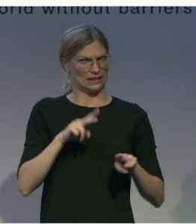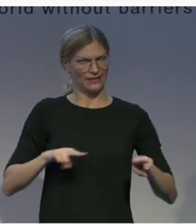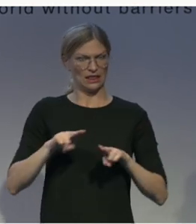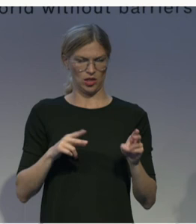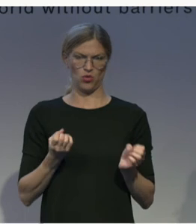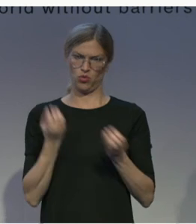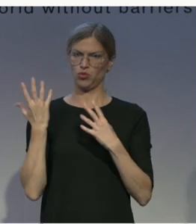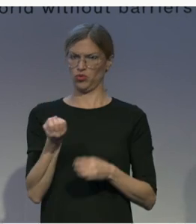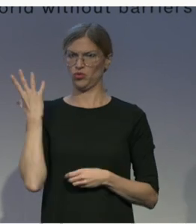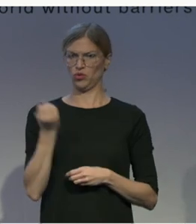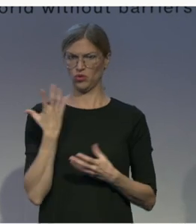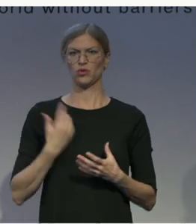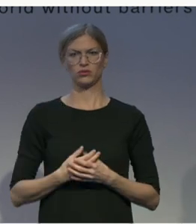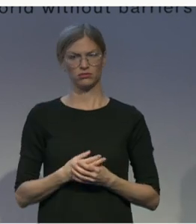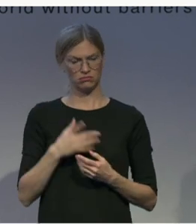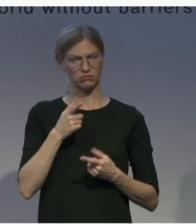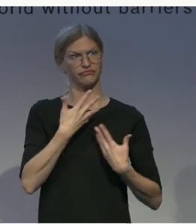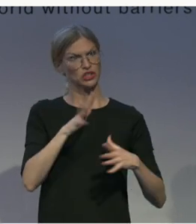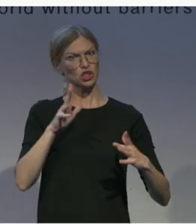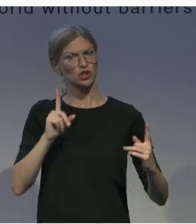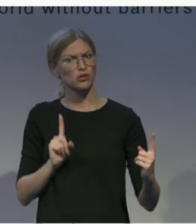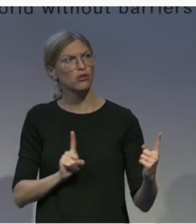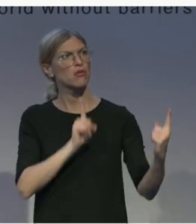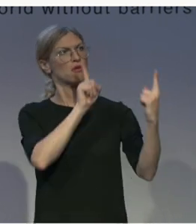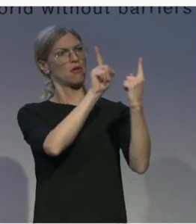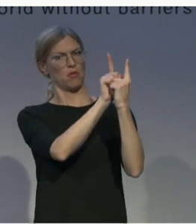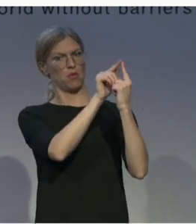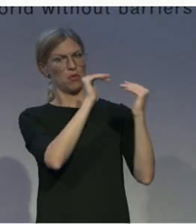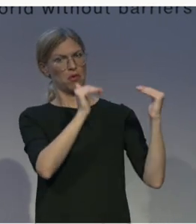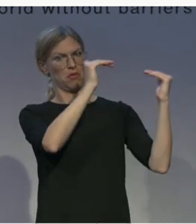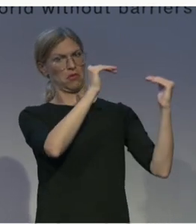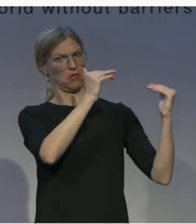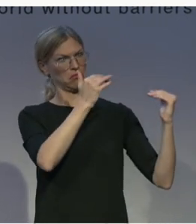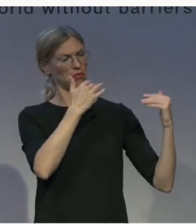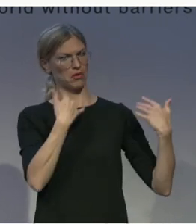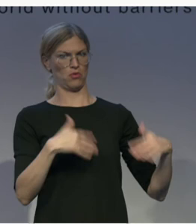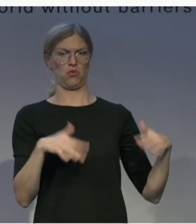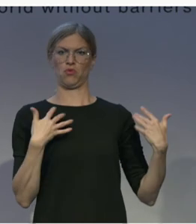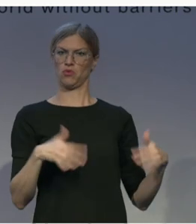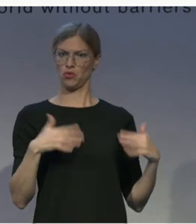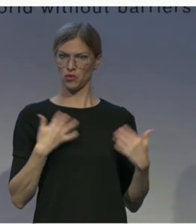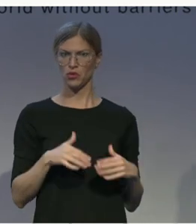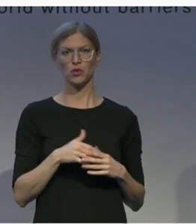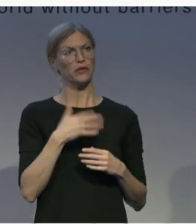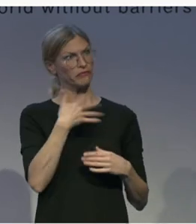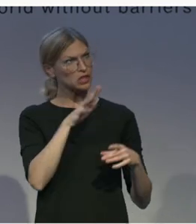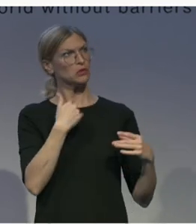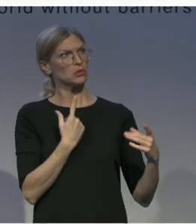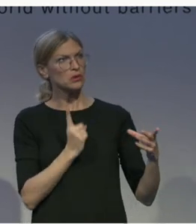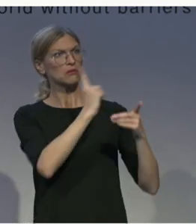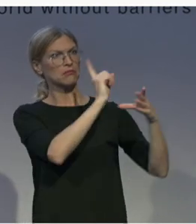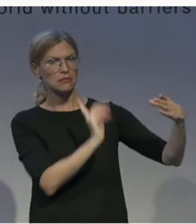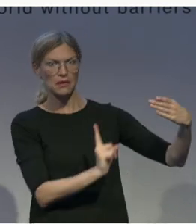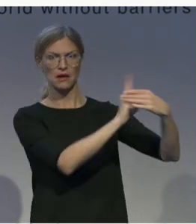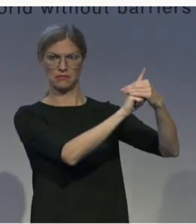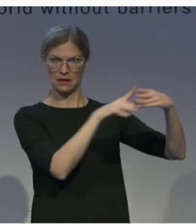wide access, and you can focus then on the other areas, I think, in the content of employment. Here in European Union countries, I